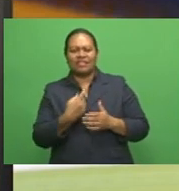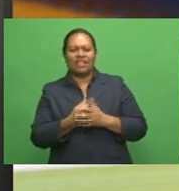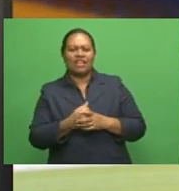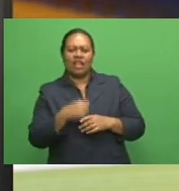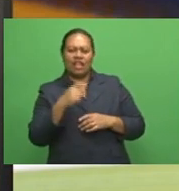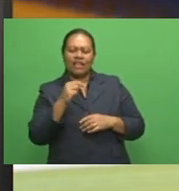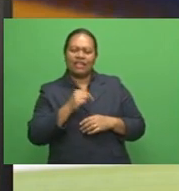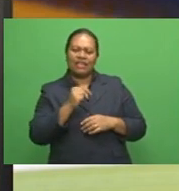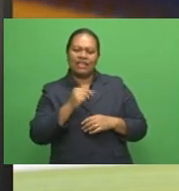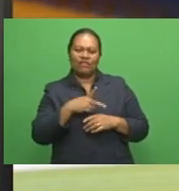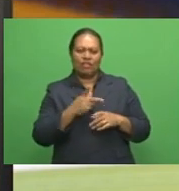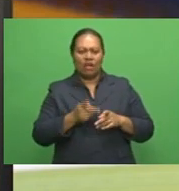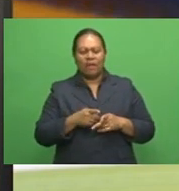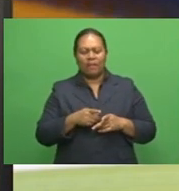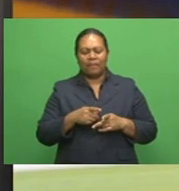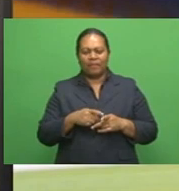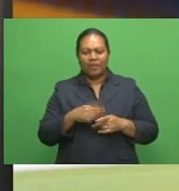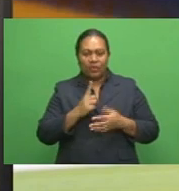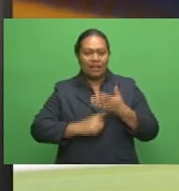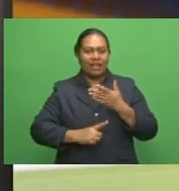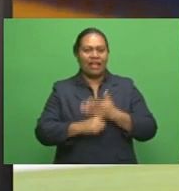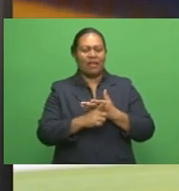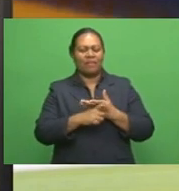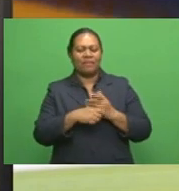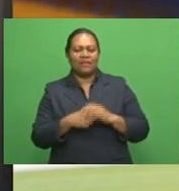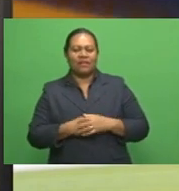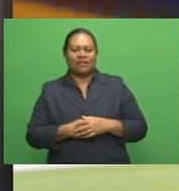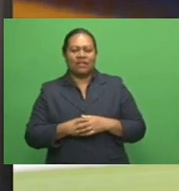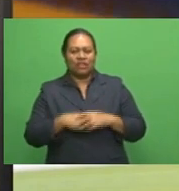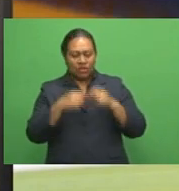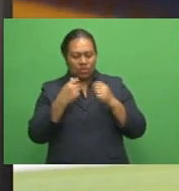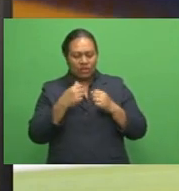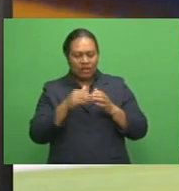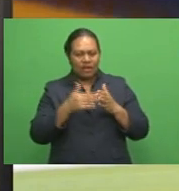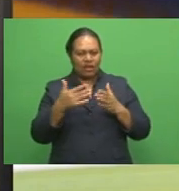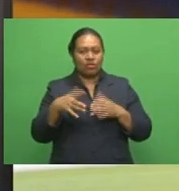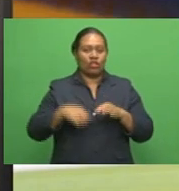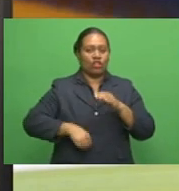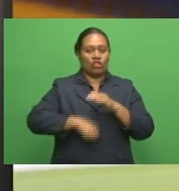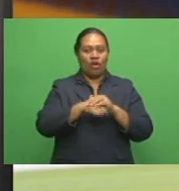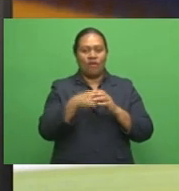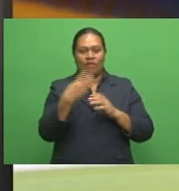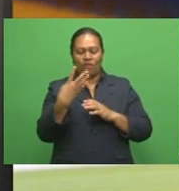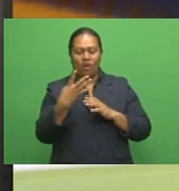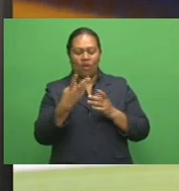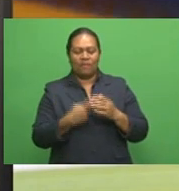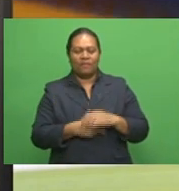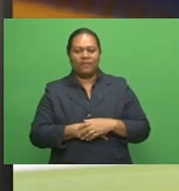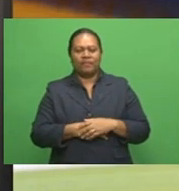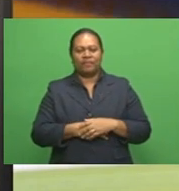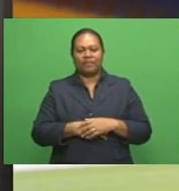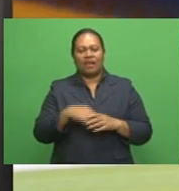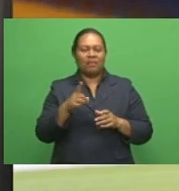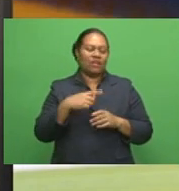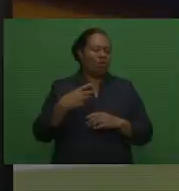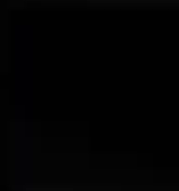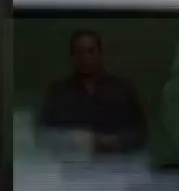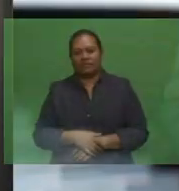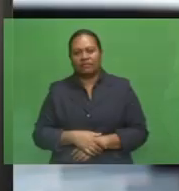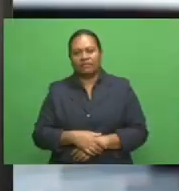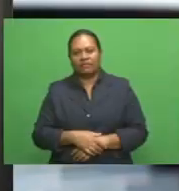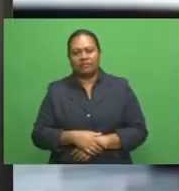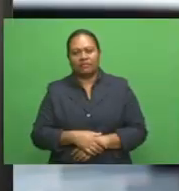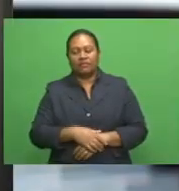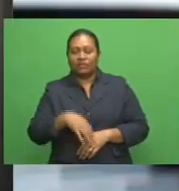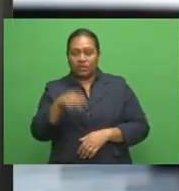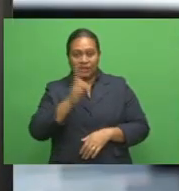from the potentially nervy encounter at Stamford Bridge in order to clinch a top 4 place, but they claimed all 3 in style. In